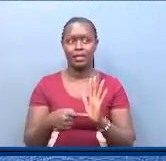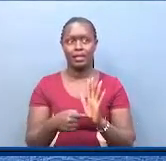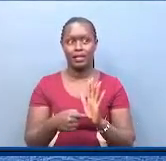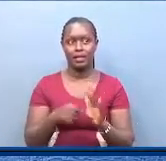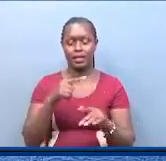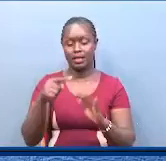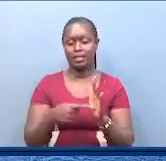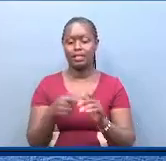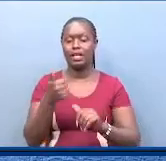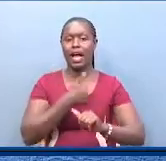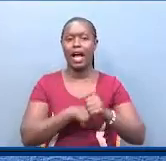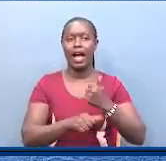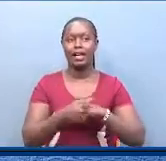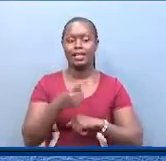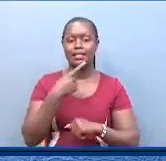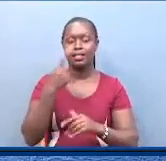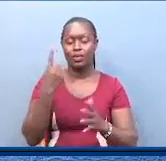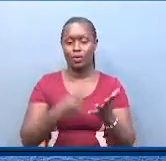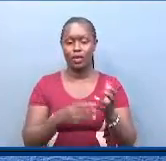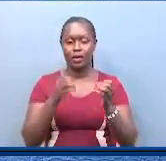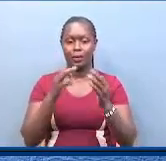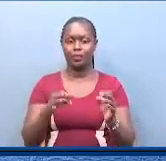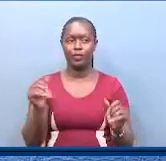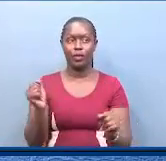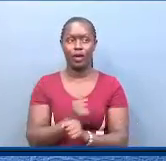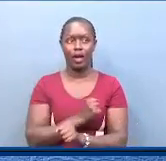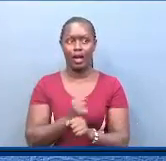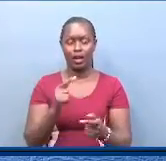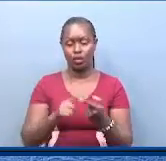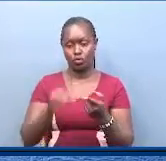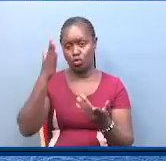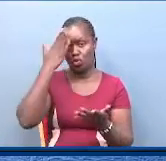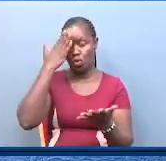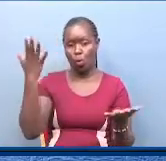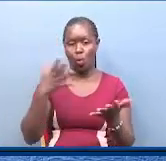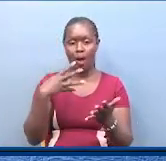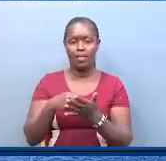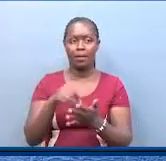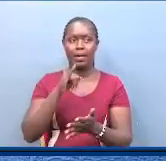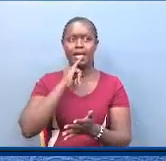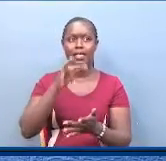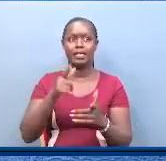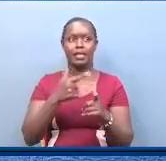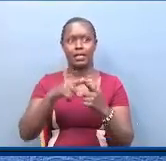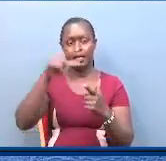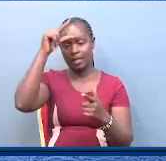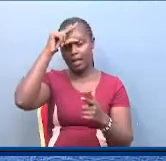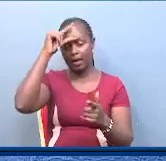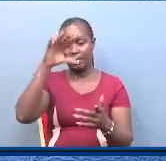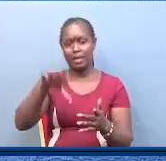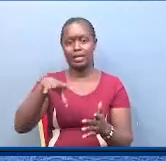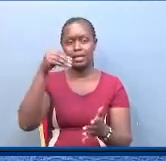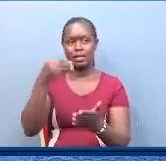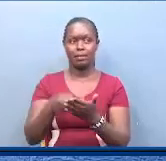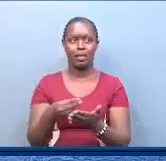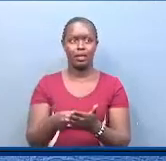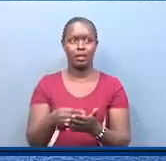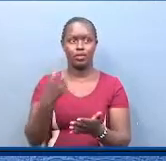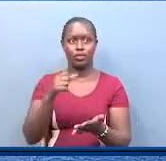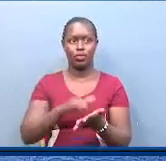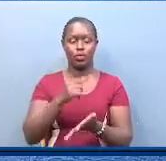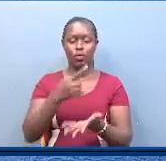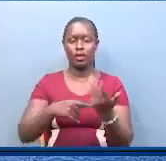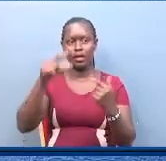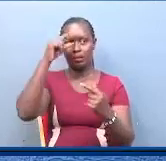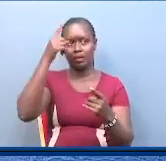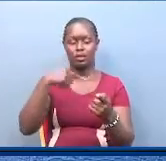an act that says if you can't define where this money is from, then the government takes it. And it's not. And so what the government does is to